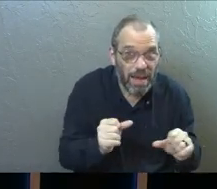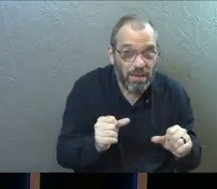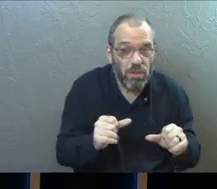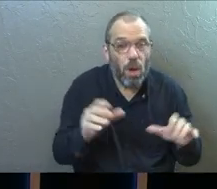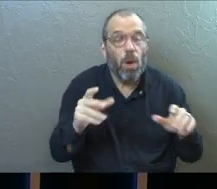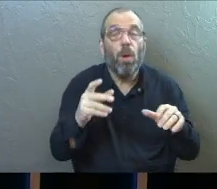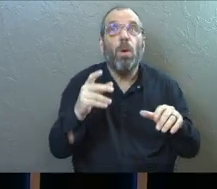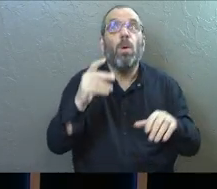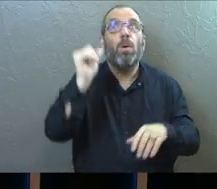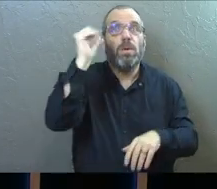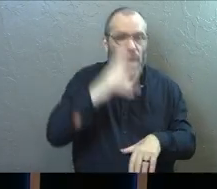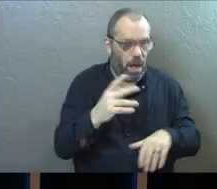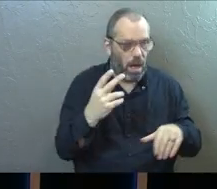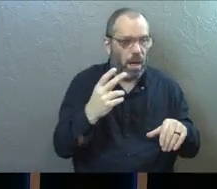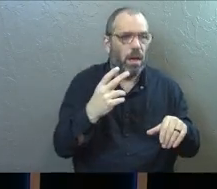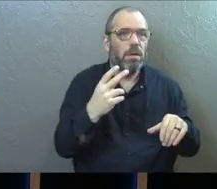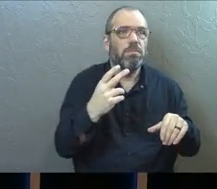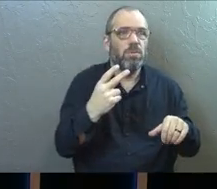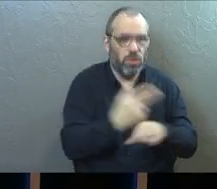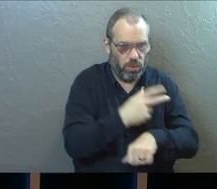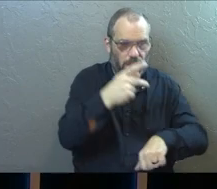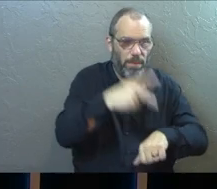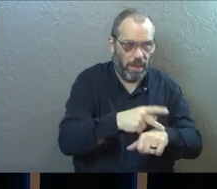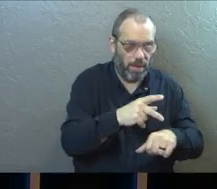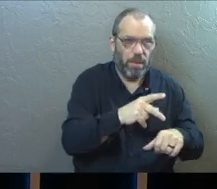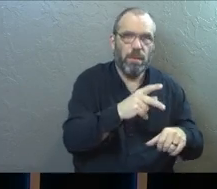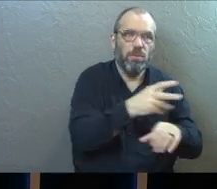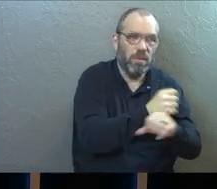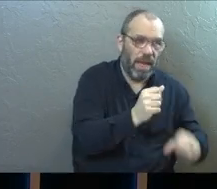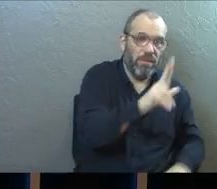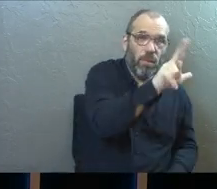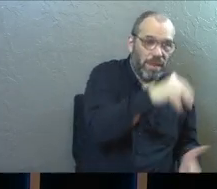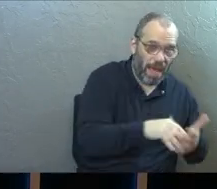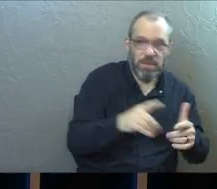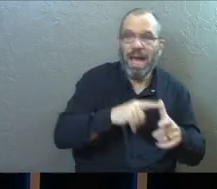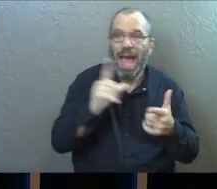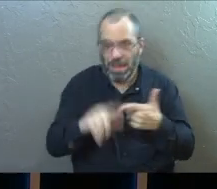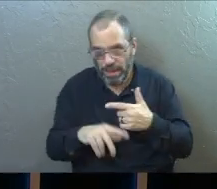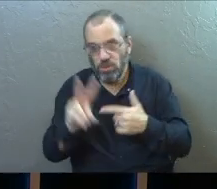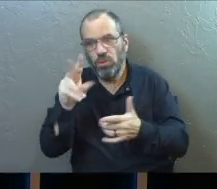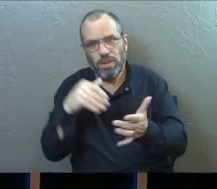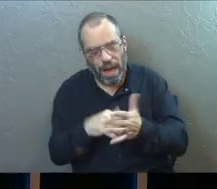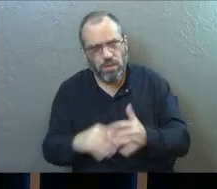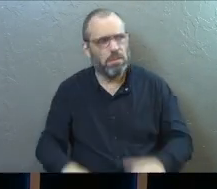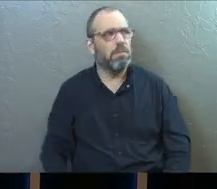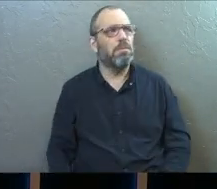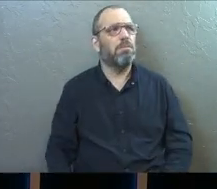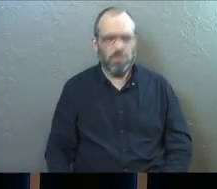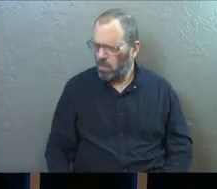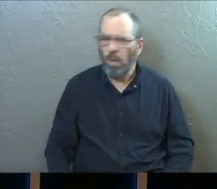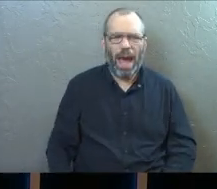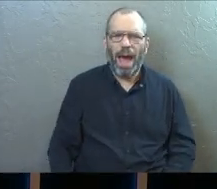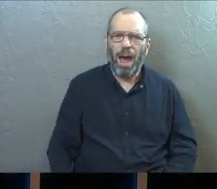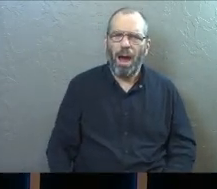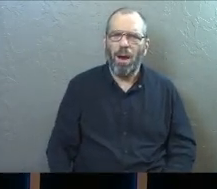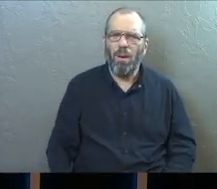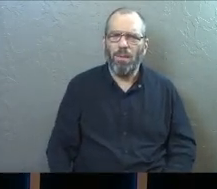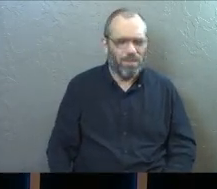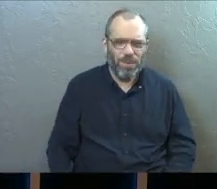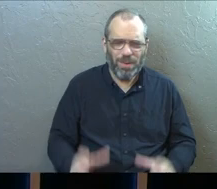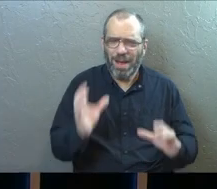Lord done used Peter to snatch up another 2,000, y'all. That's what happened. That's huge, right? Praise